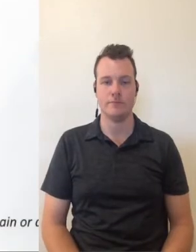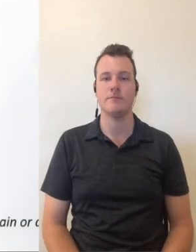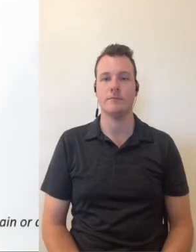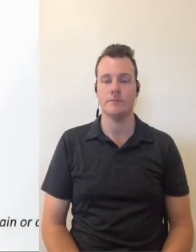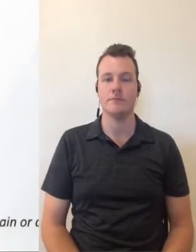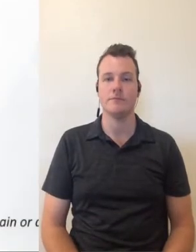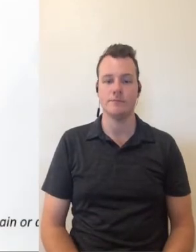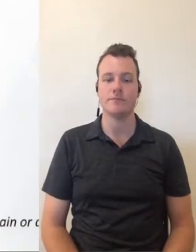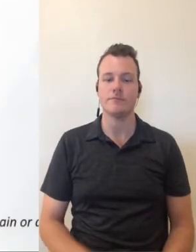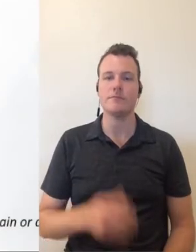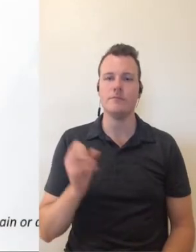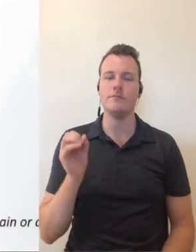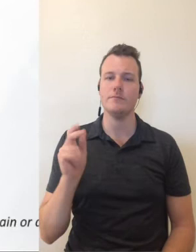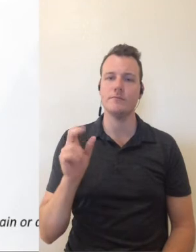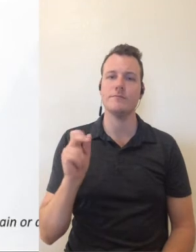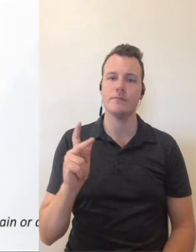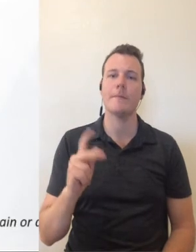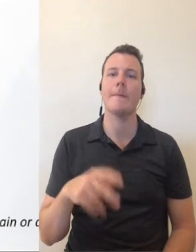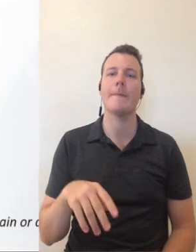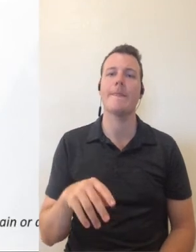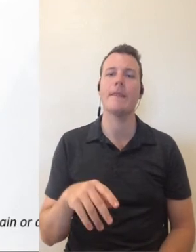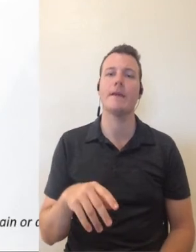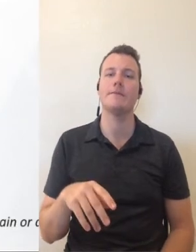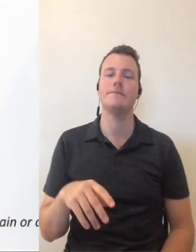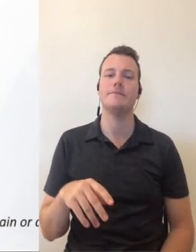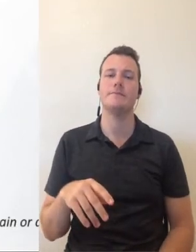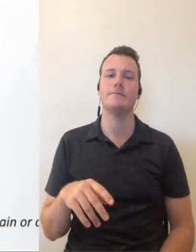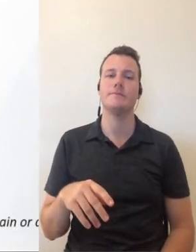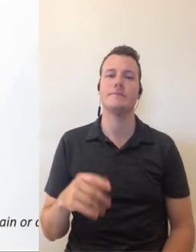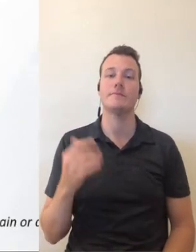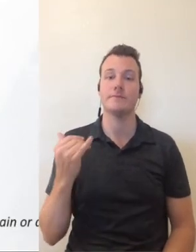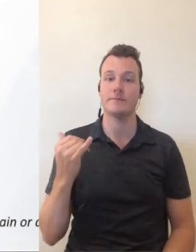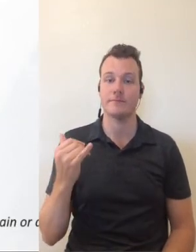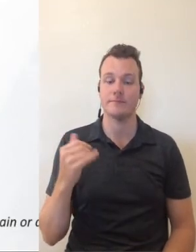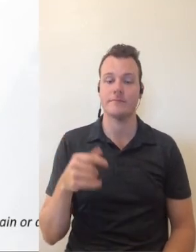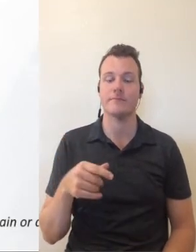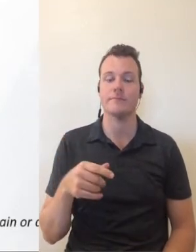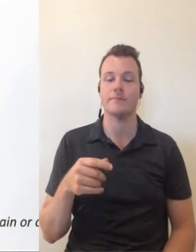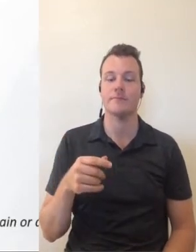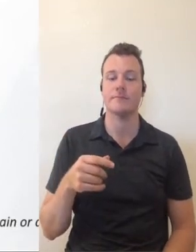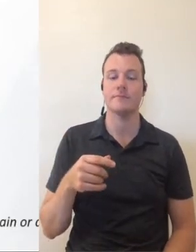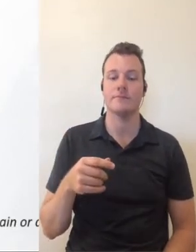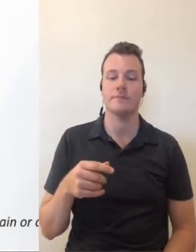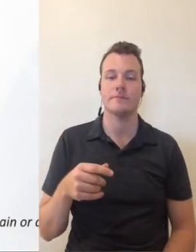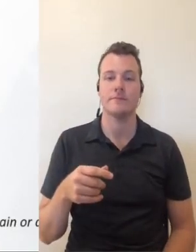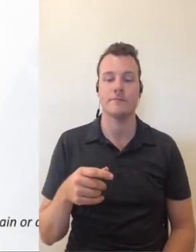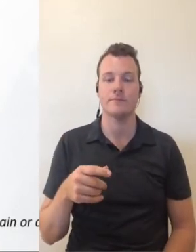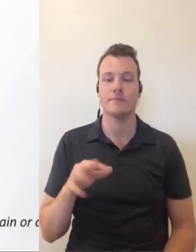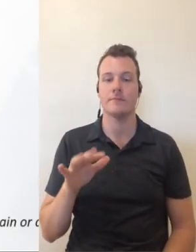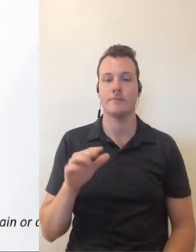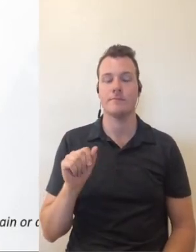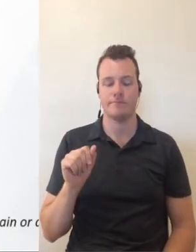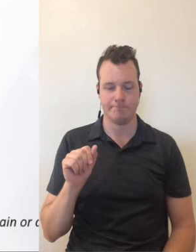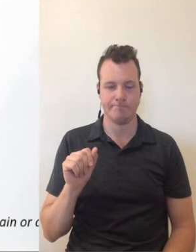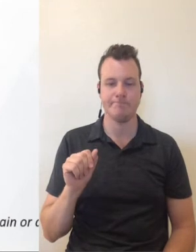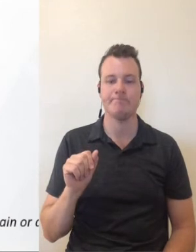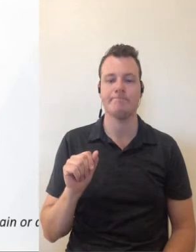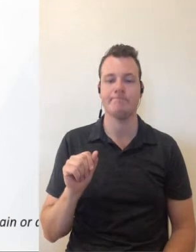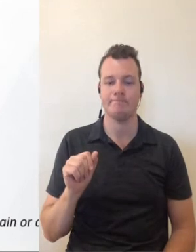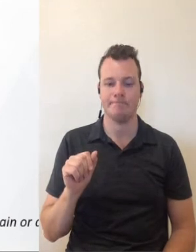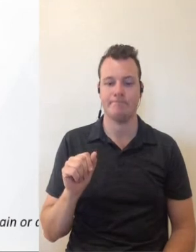Oh, yeah. Okay, so now what I want to show you is the fact that these